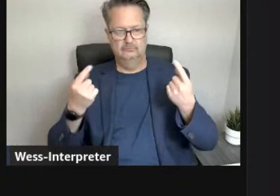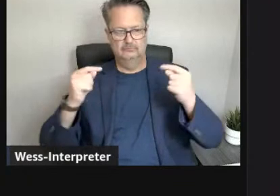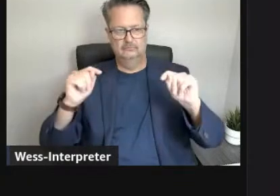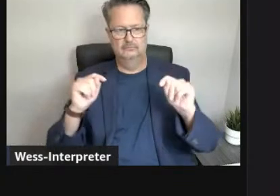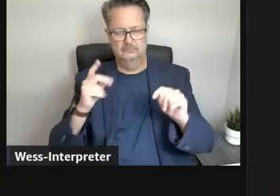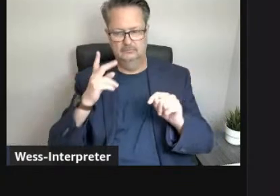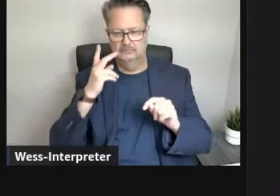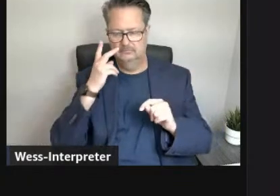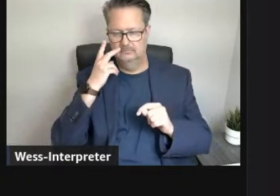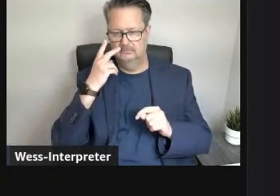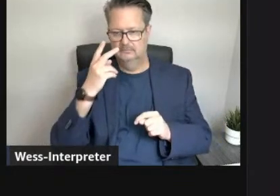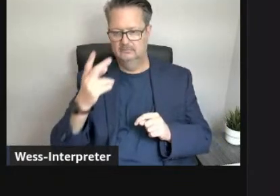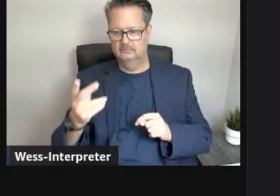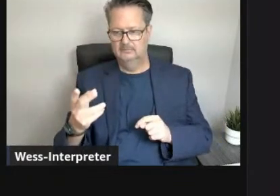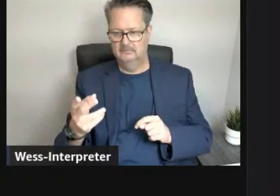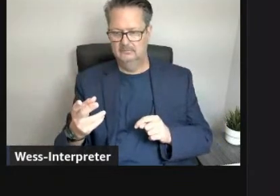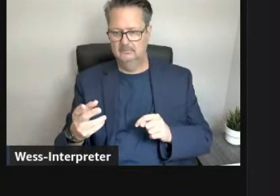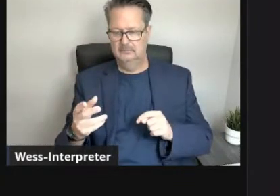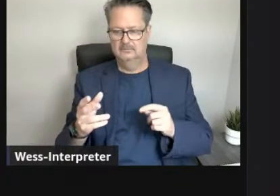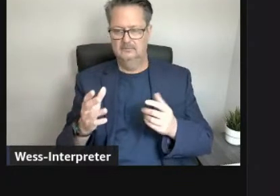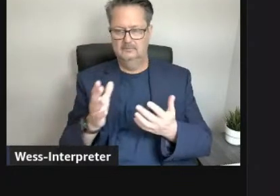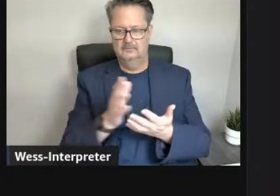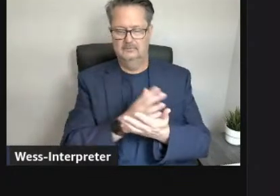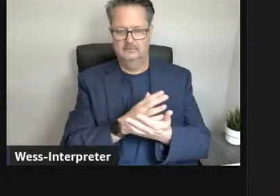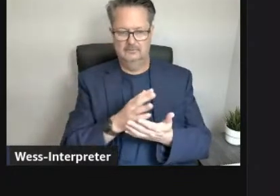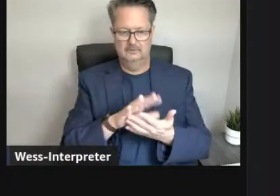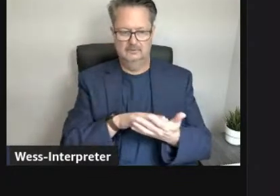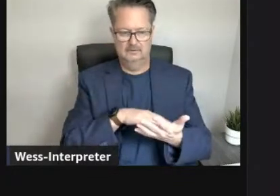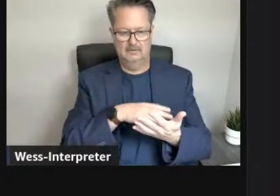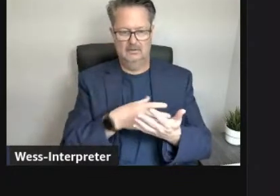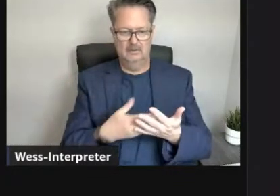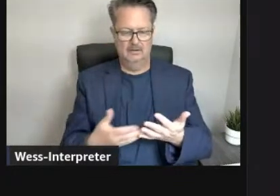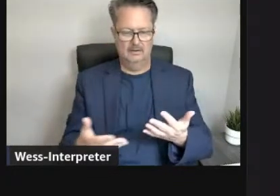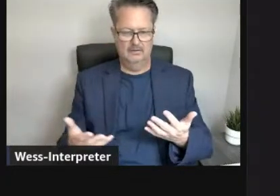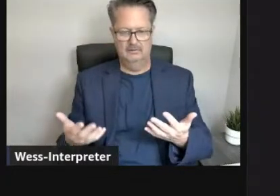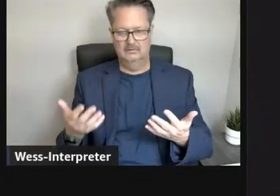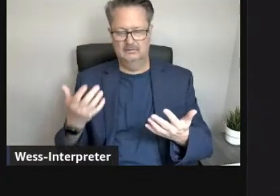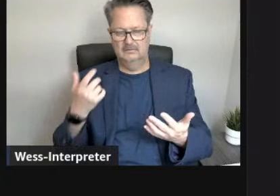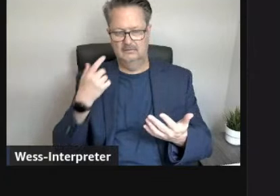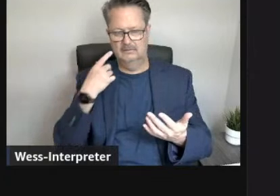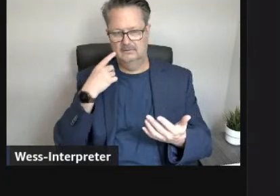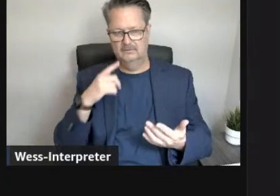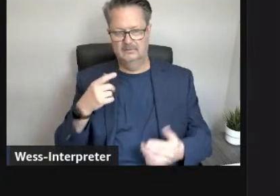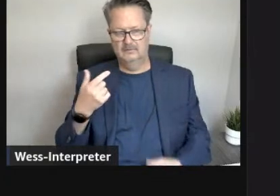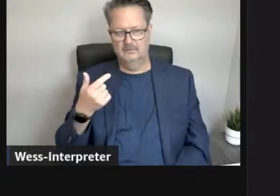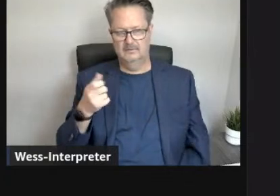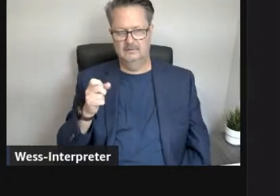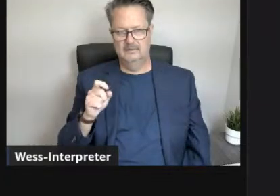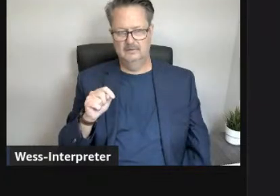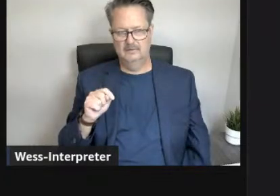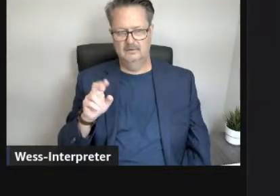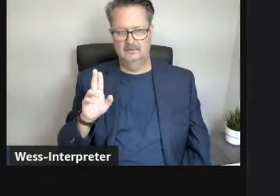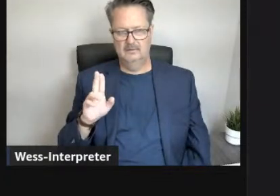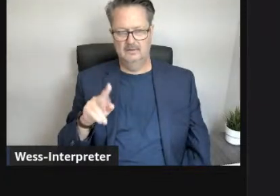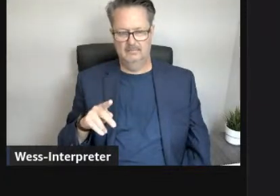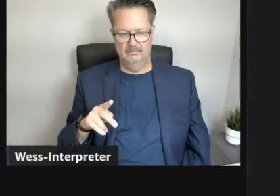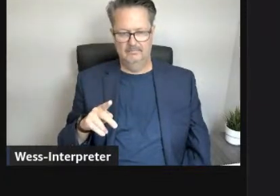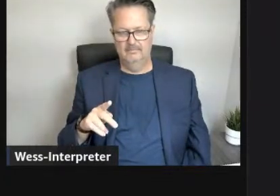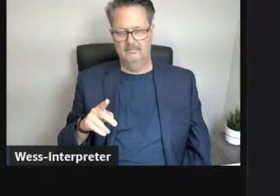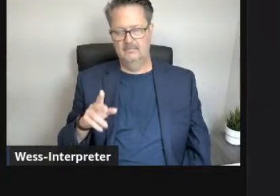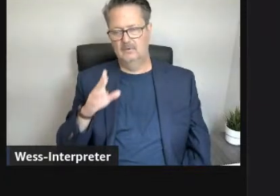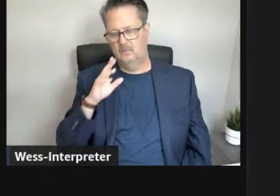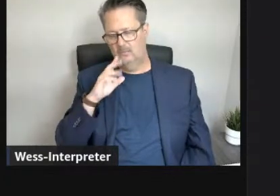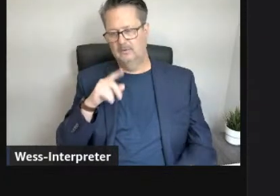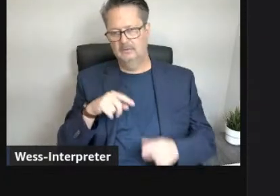of GitOps, when you scale the replicas of the same deployment, it will be the GitOps software agent that is deployed on the